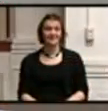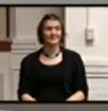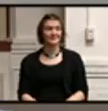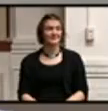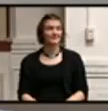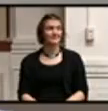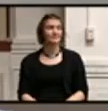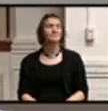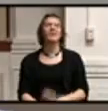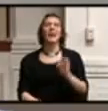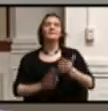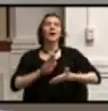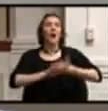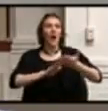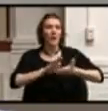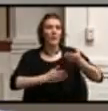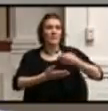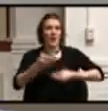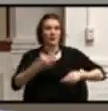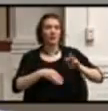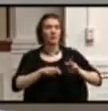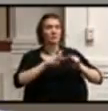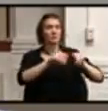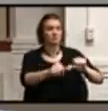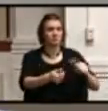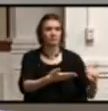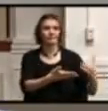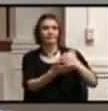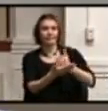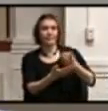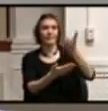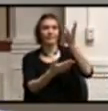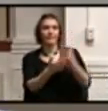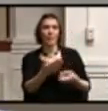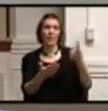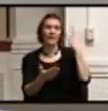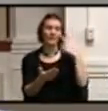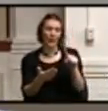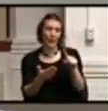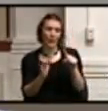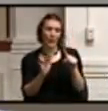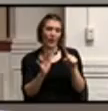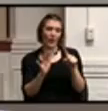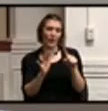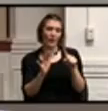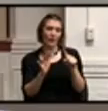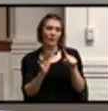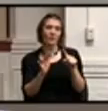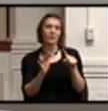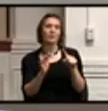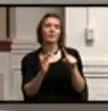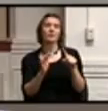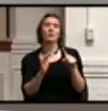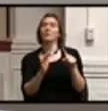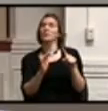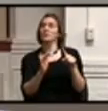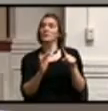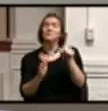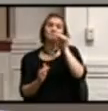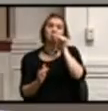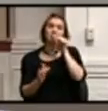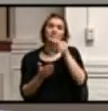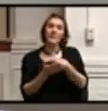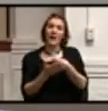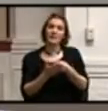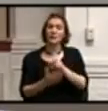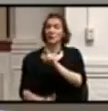19, these show the operating revenues and expenditures of our utility, our proprietary funds. The